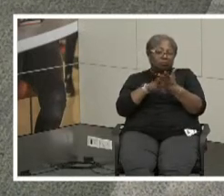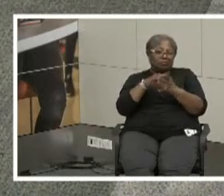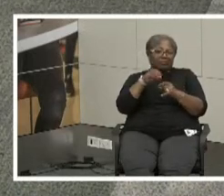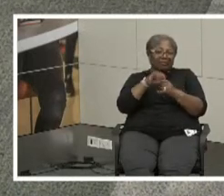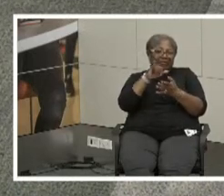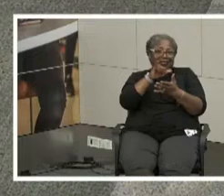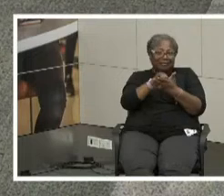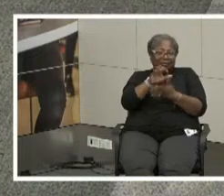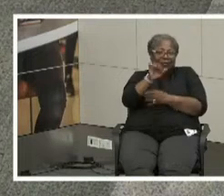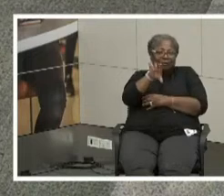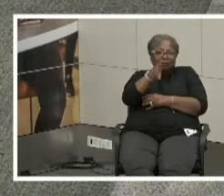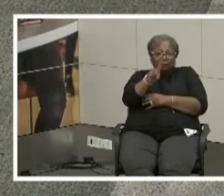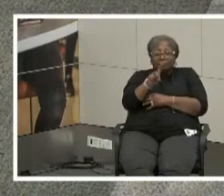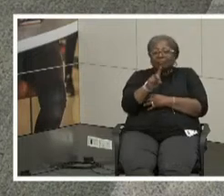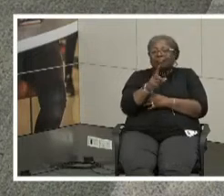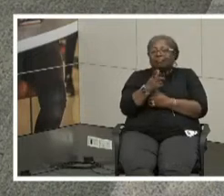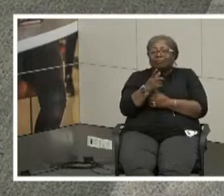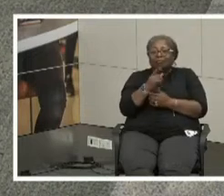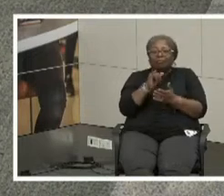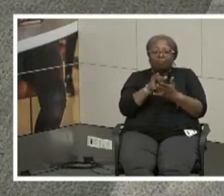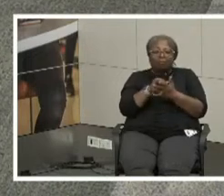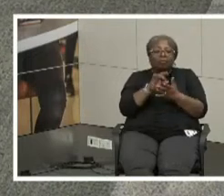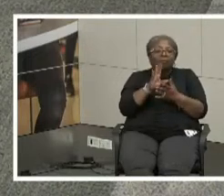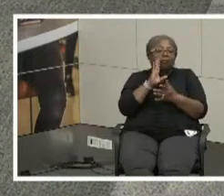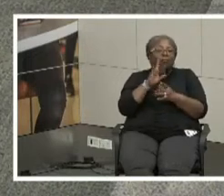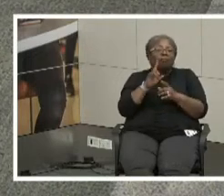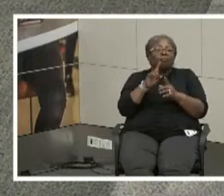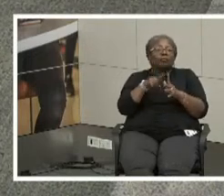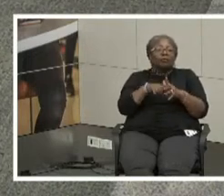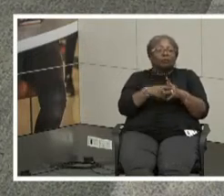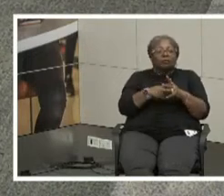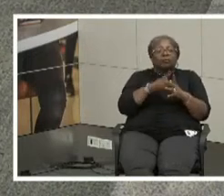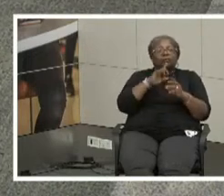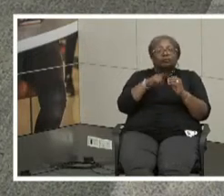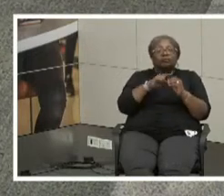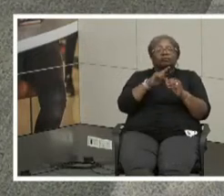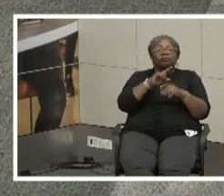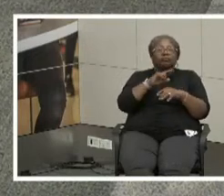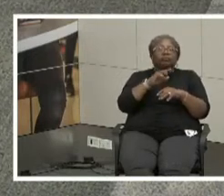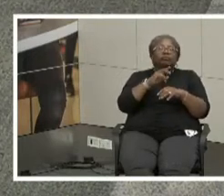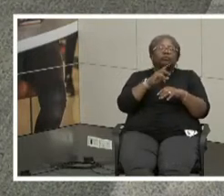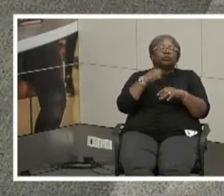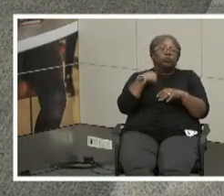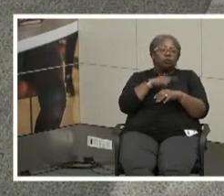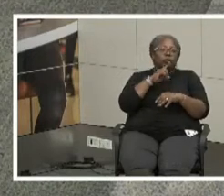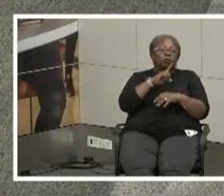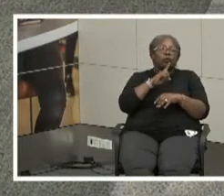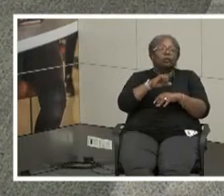that art um which goes into that implementation of the